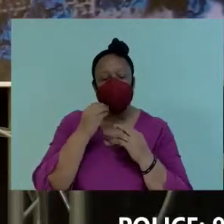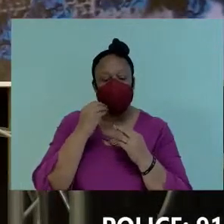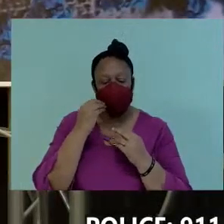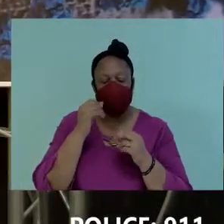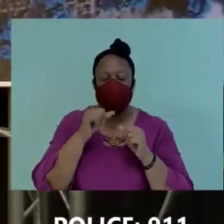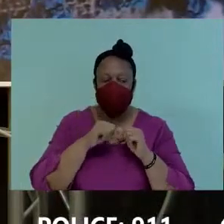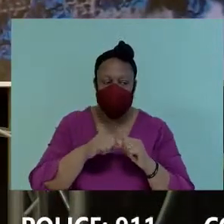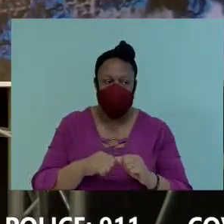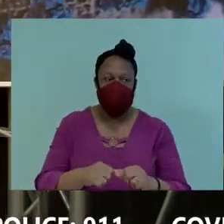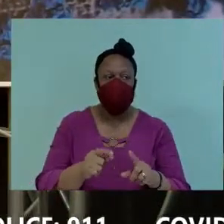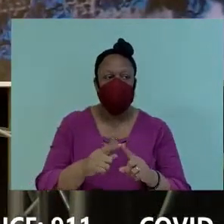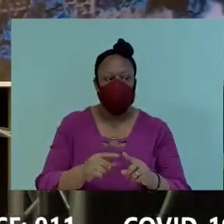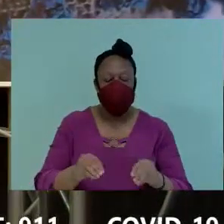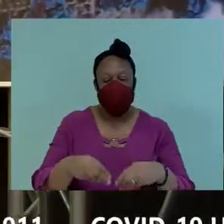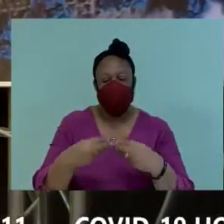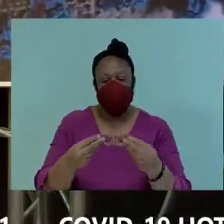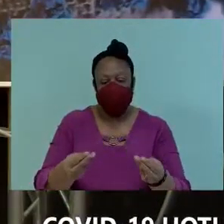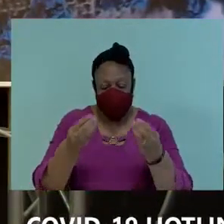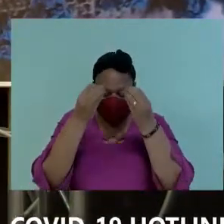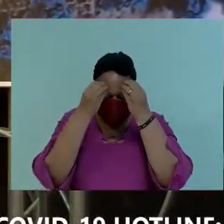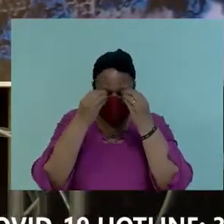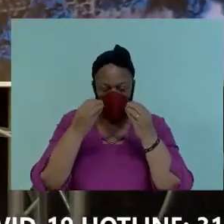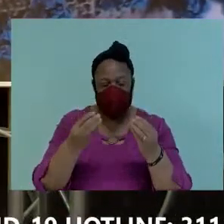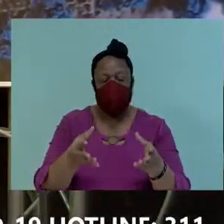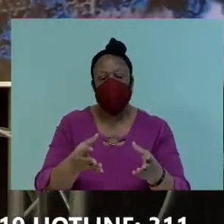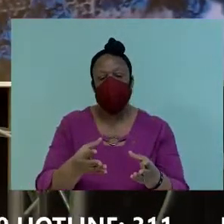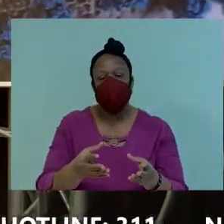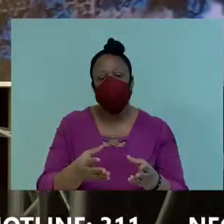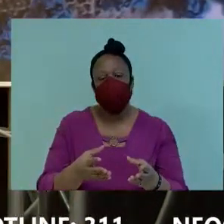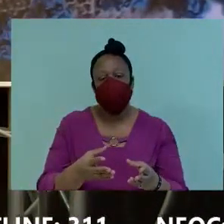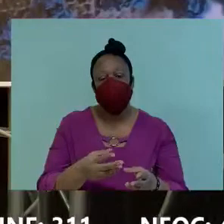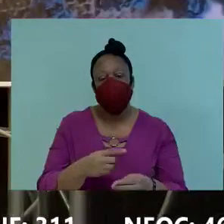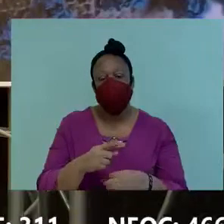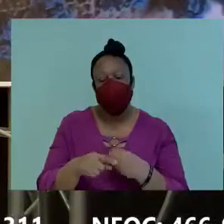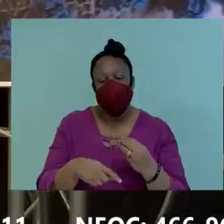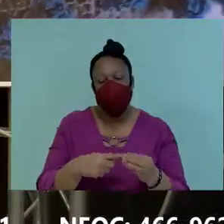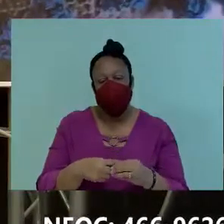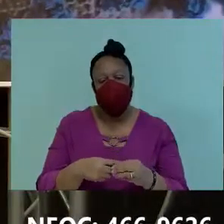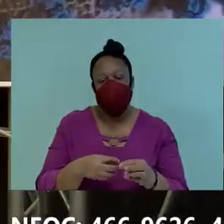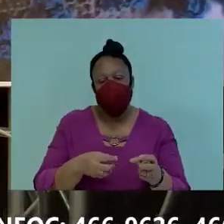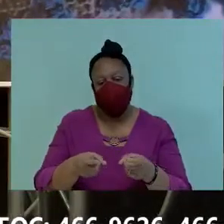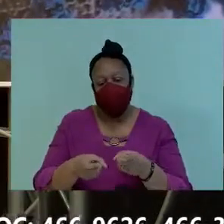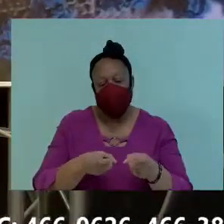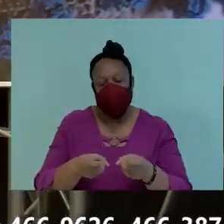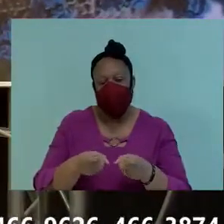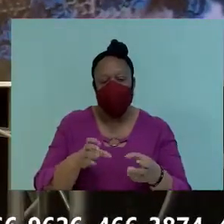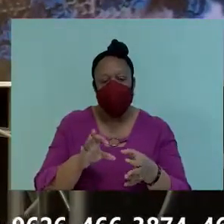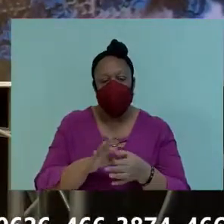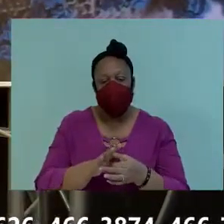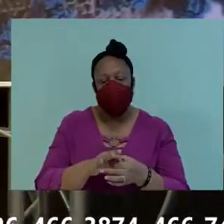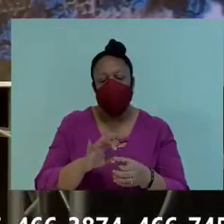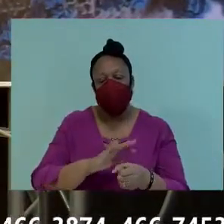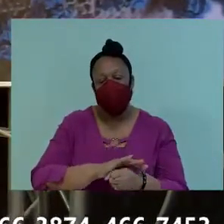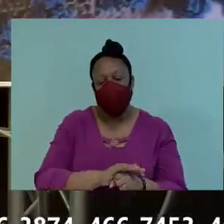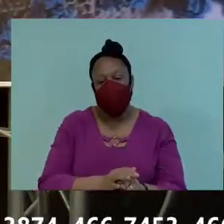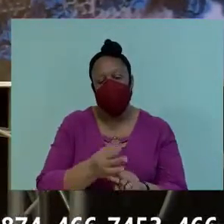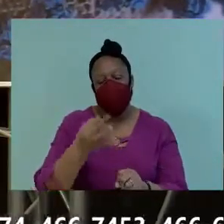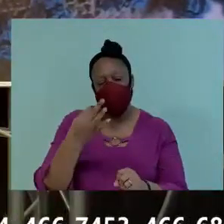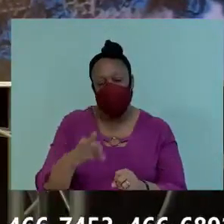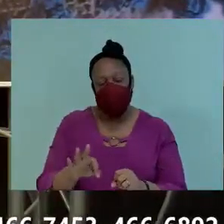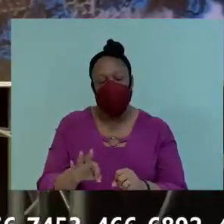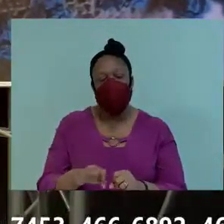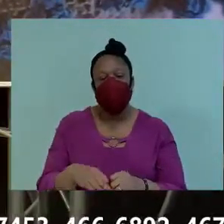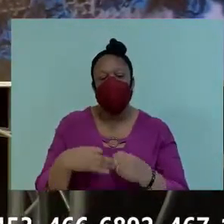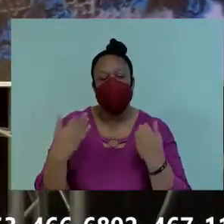to provide you with information with respect to the management of the